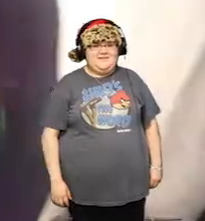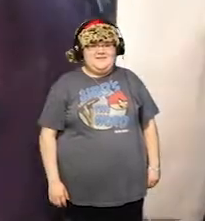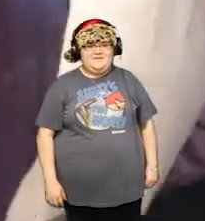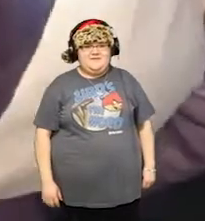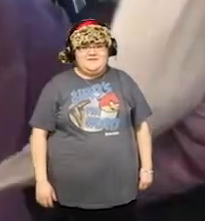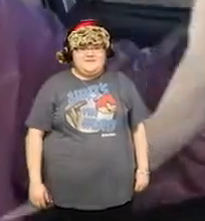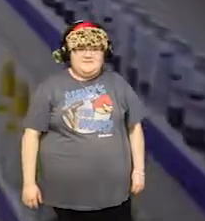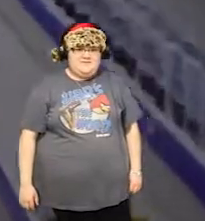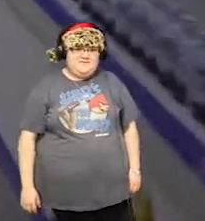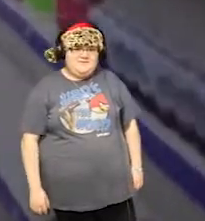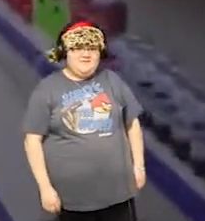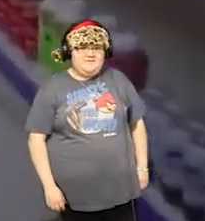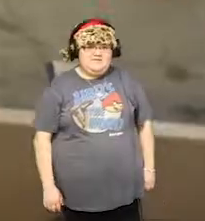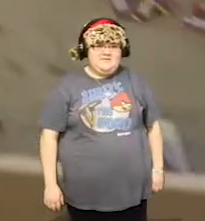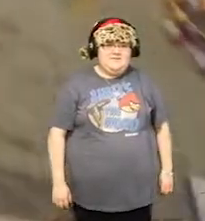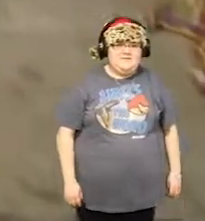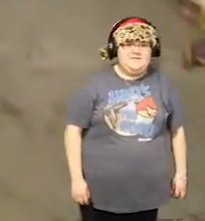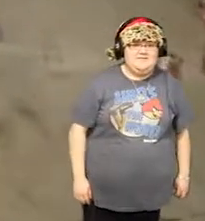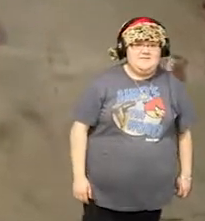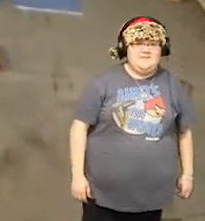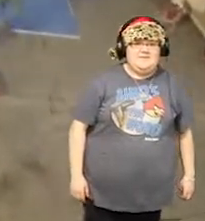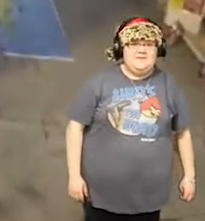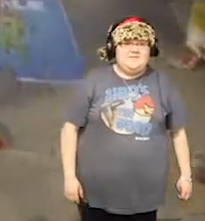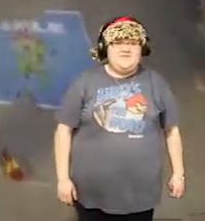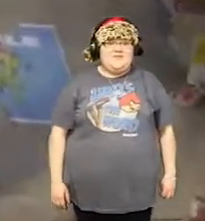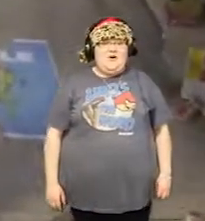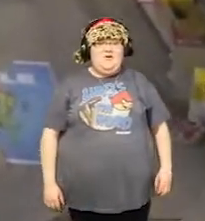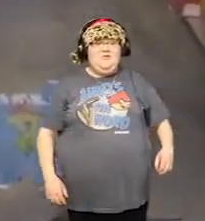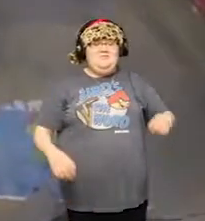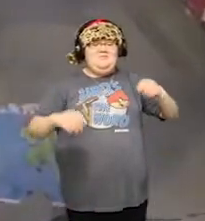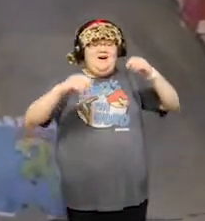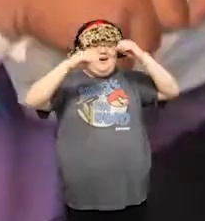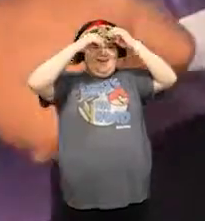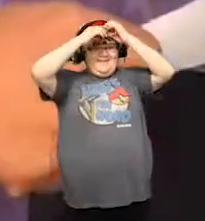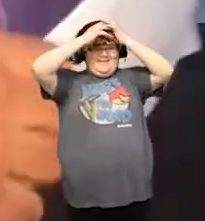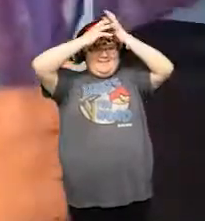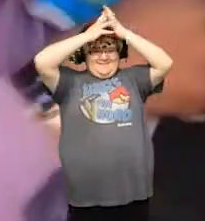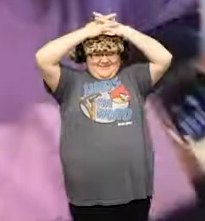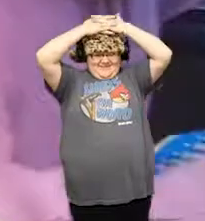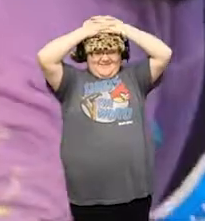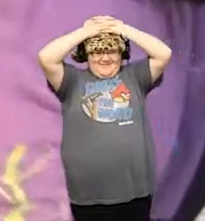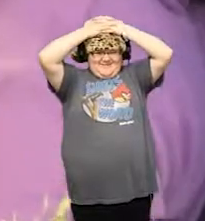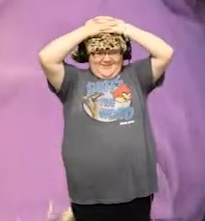Three candy floss, next aisle. Okay. Oh my. Get the candy floss,